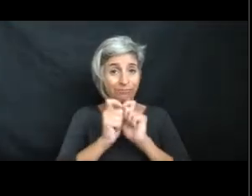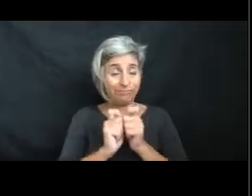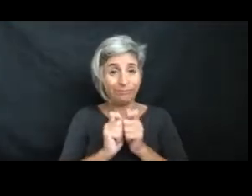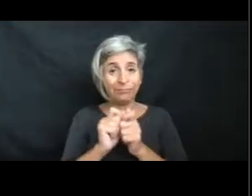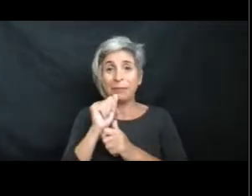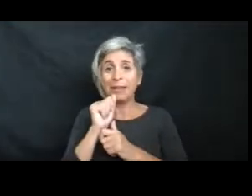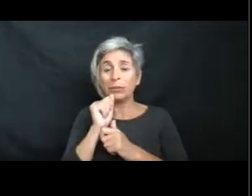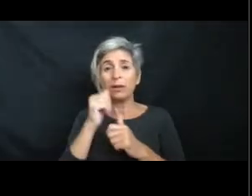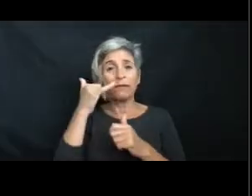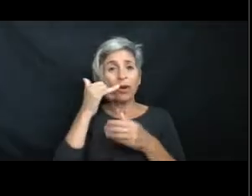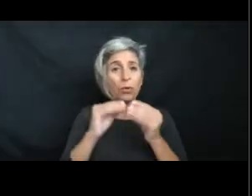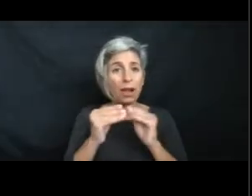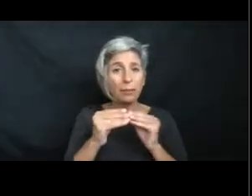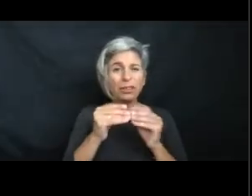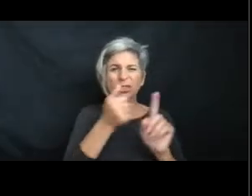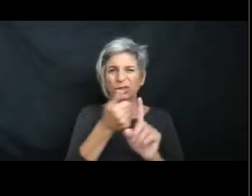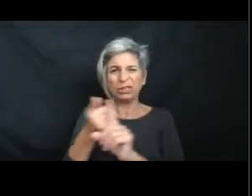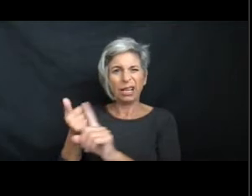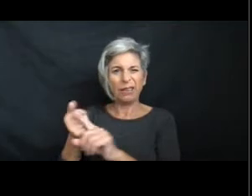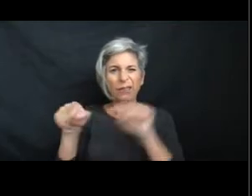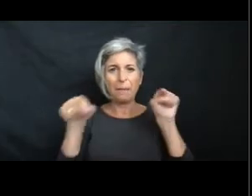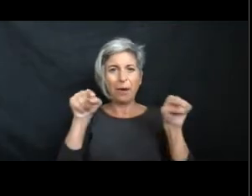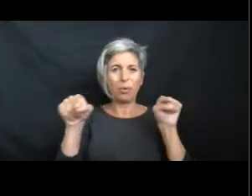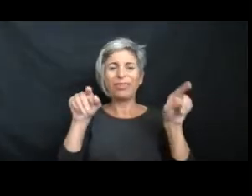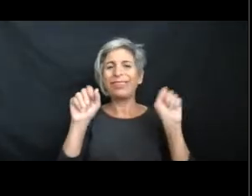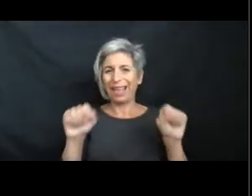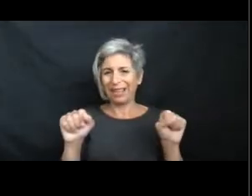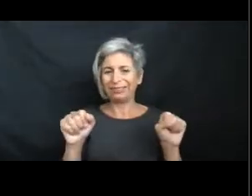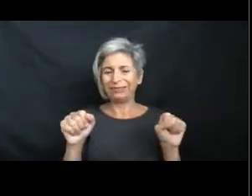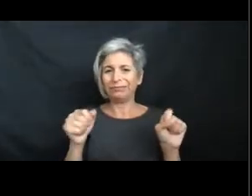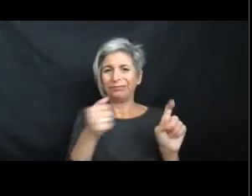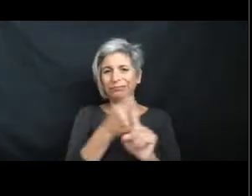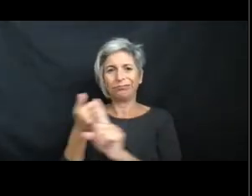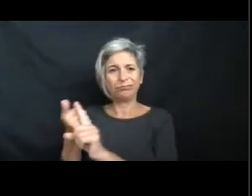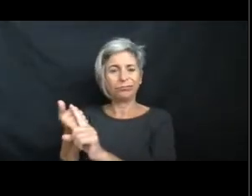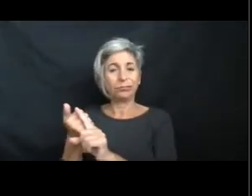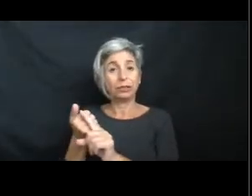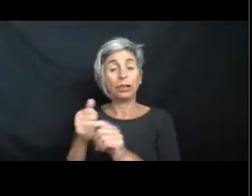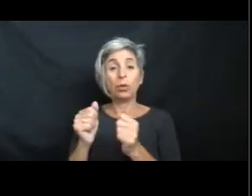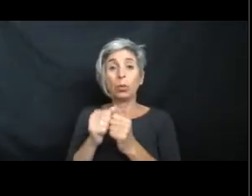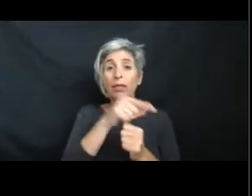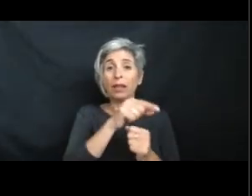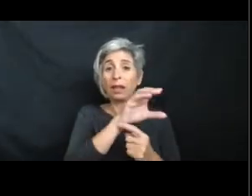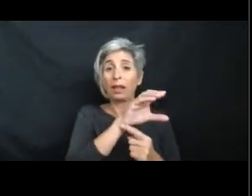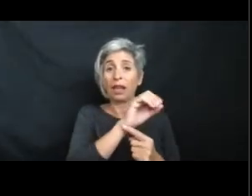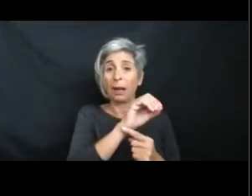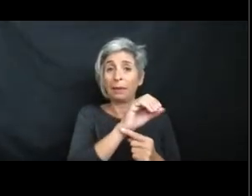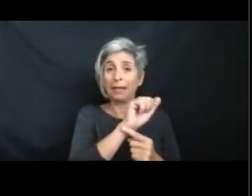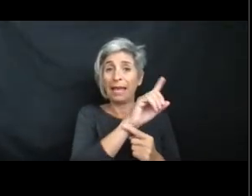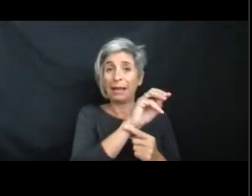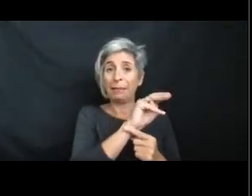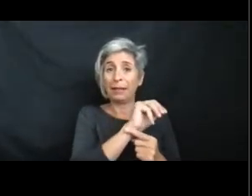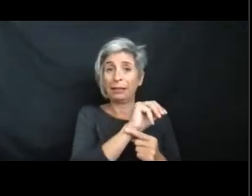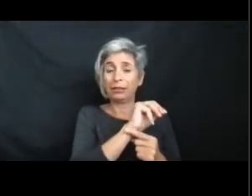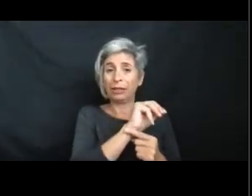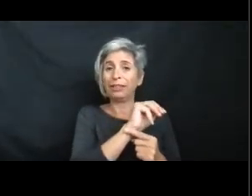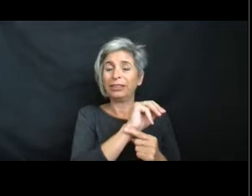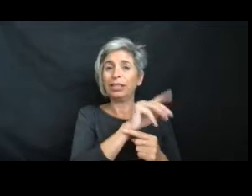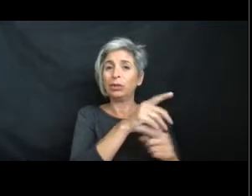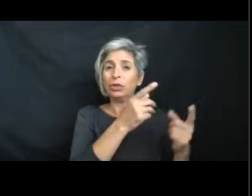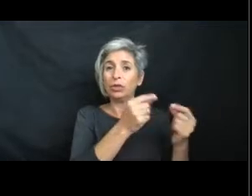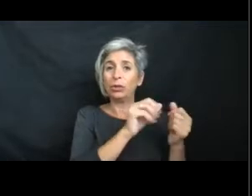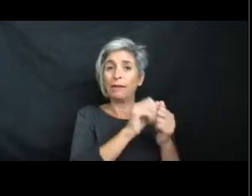that for yourself from here for both sides. For the company administrator, the company profile option, you can do